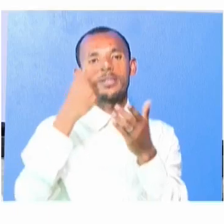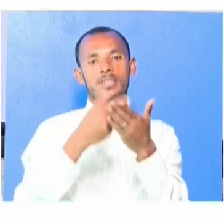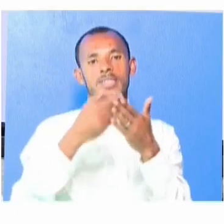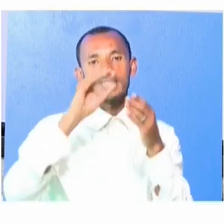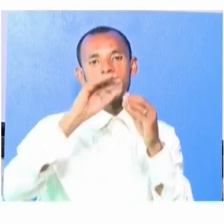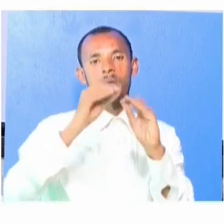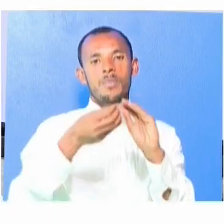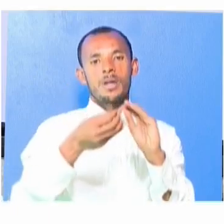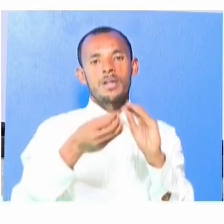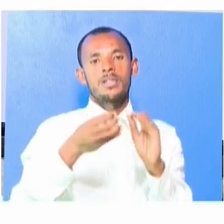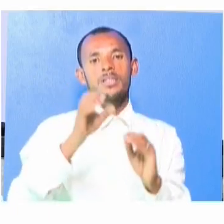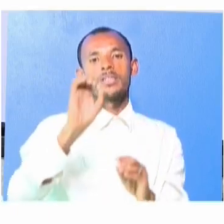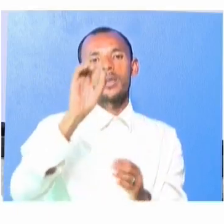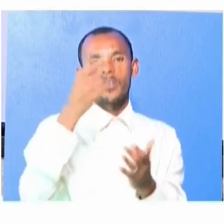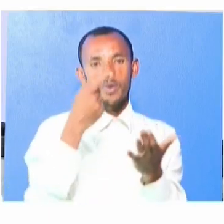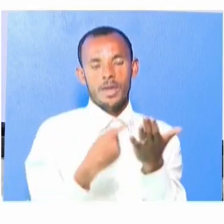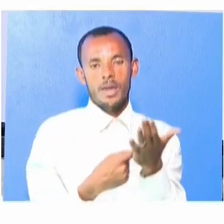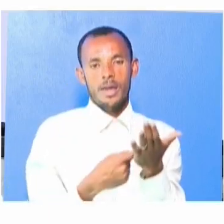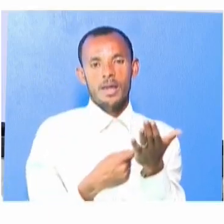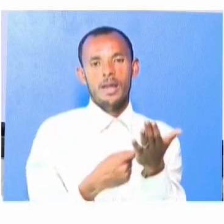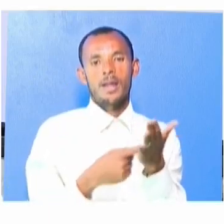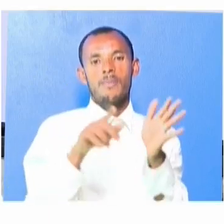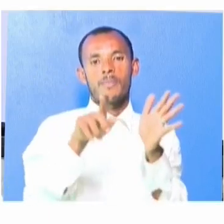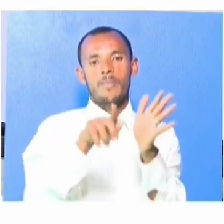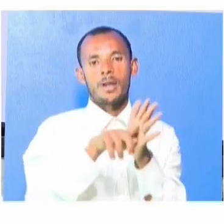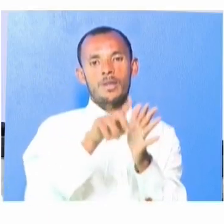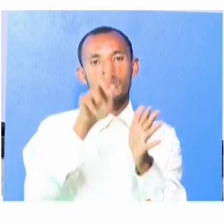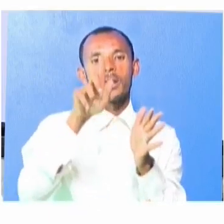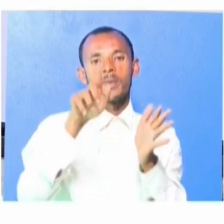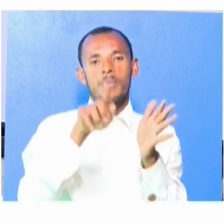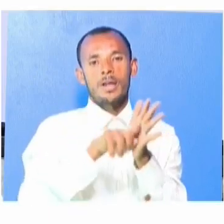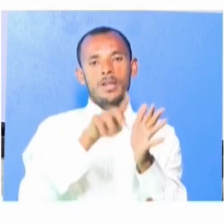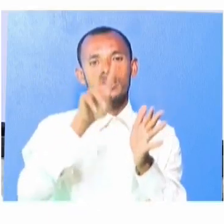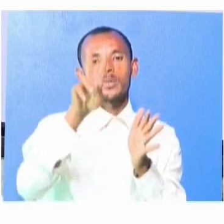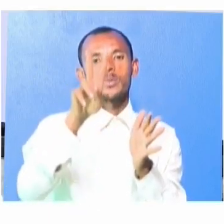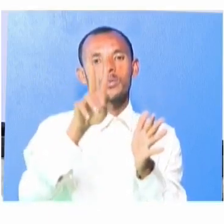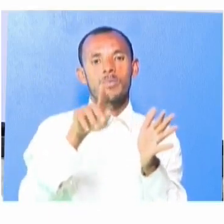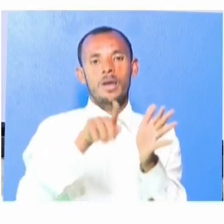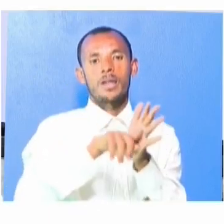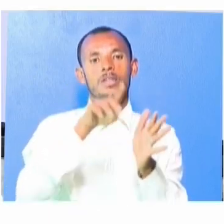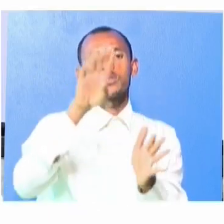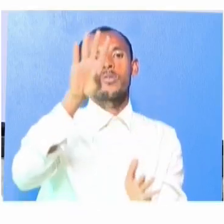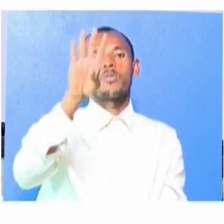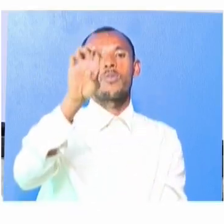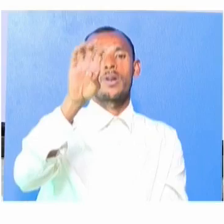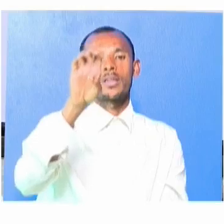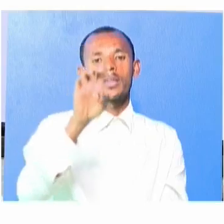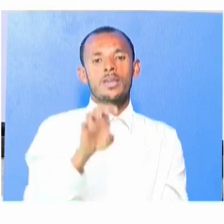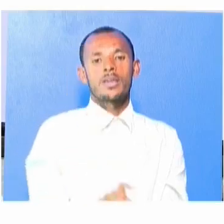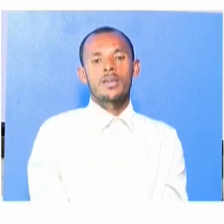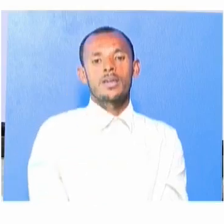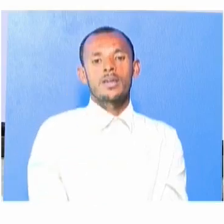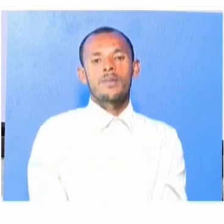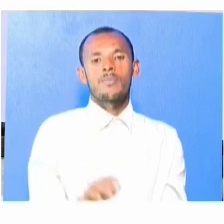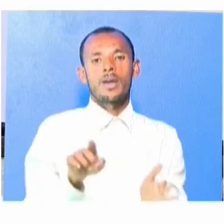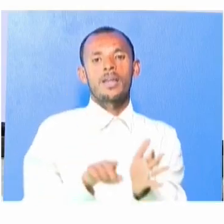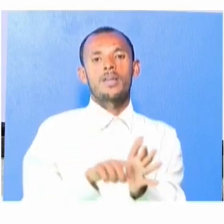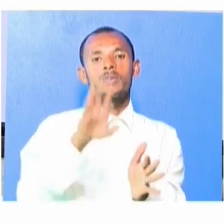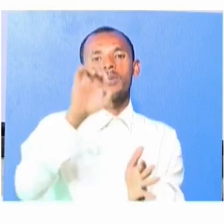So assume 0 is here, -1, -2, and so on. You have -40,